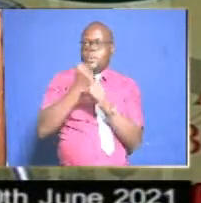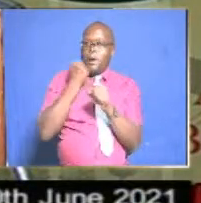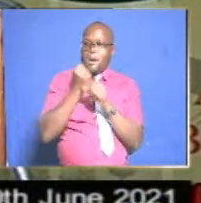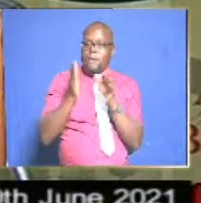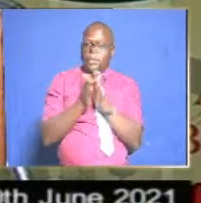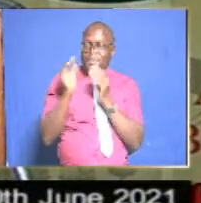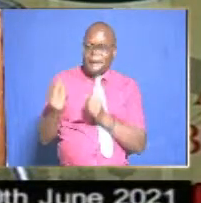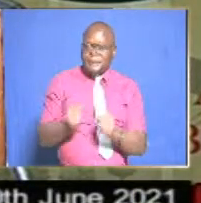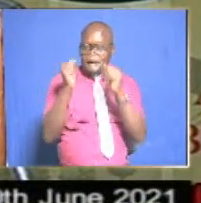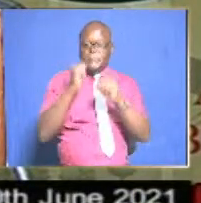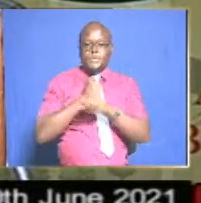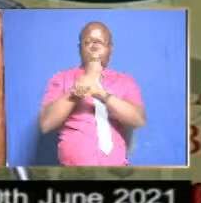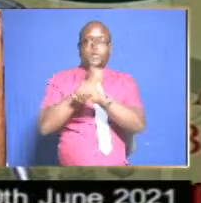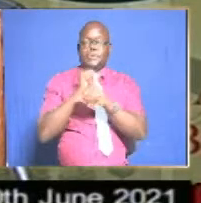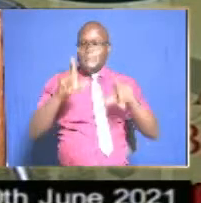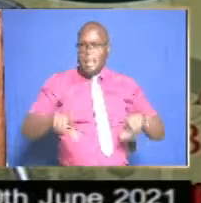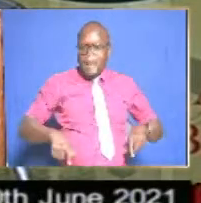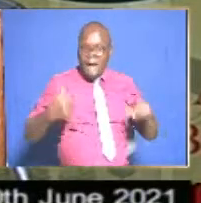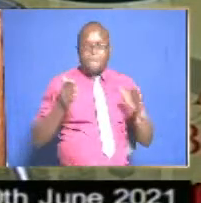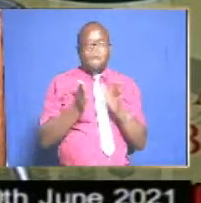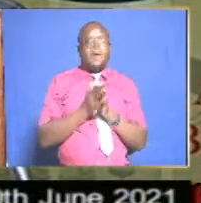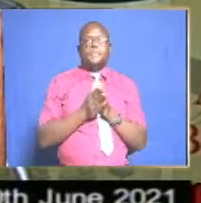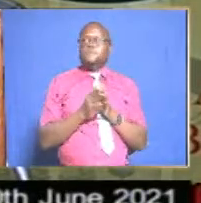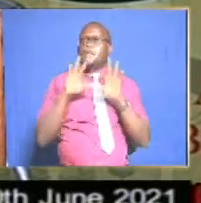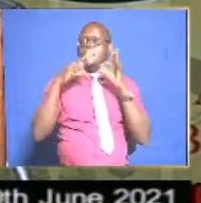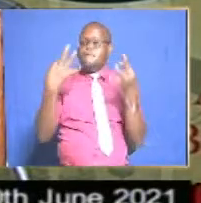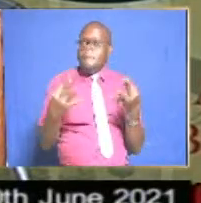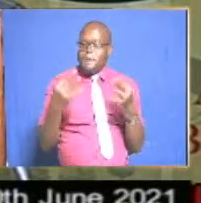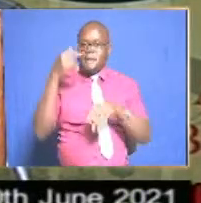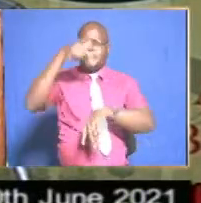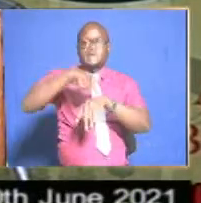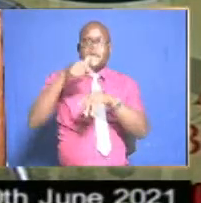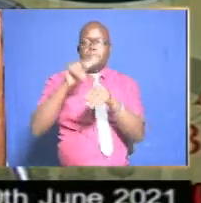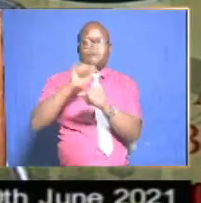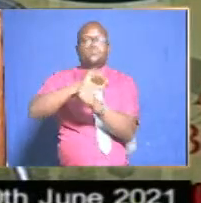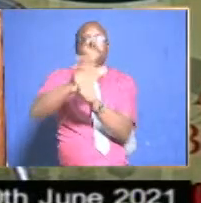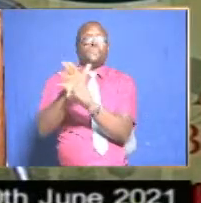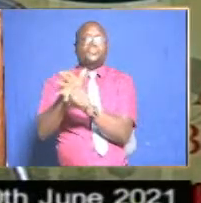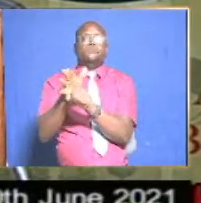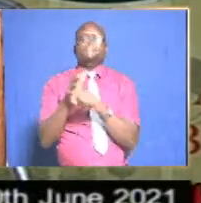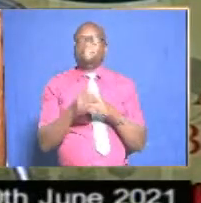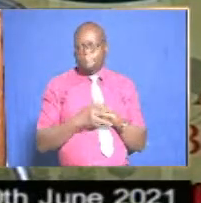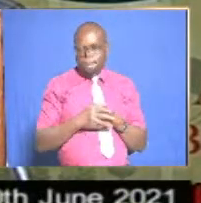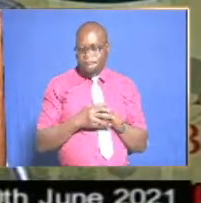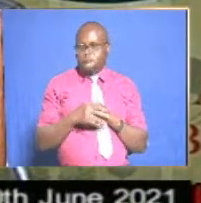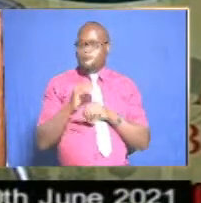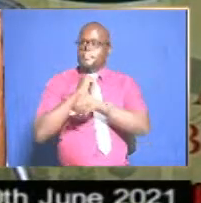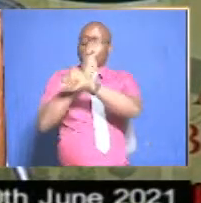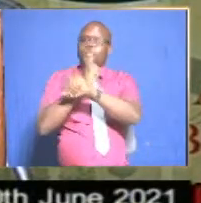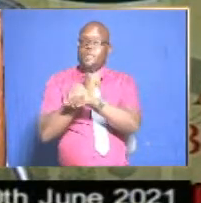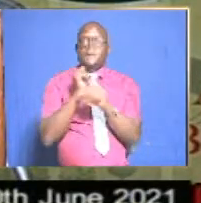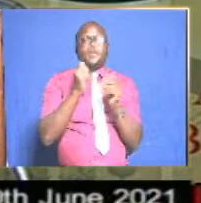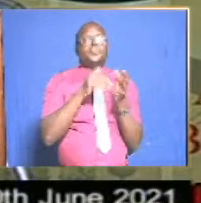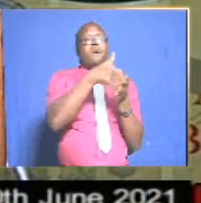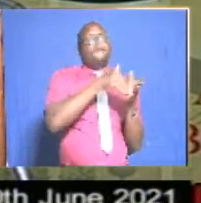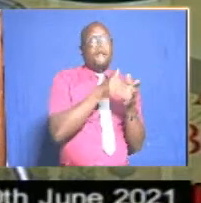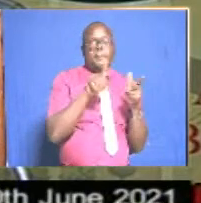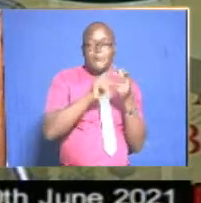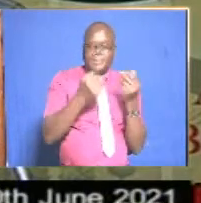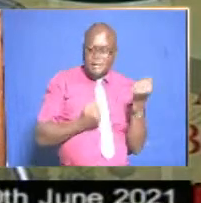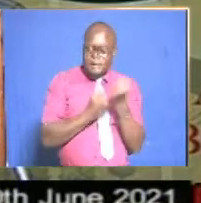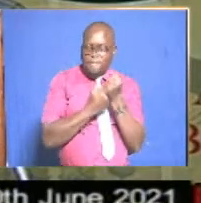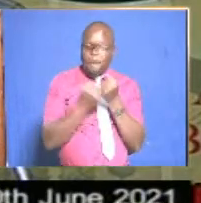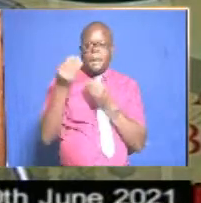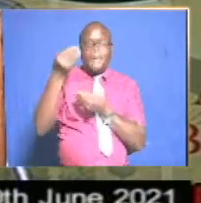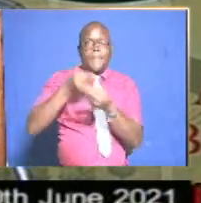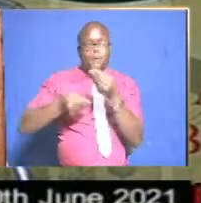strategies to protect lives and livelihoods during this period of COVID-19, cushion the vulnerable, and support economic